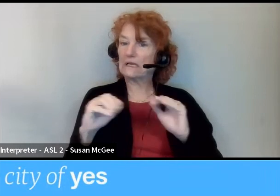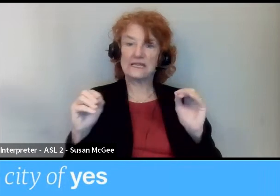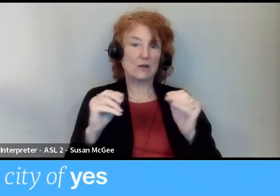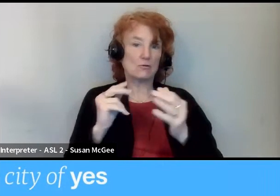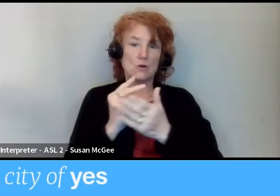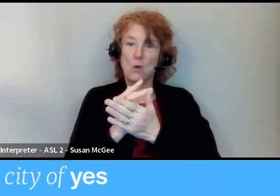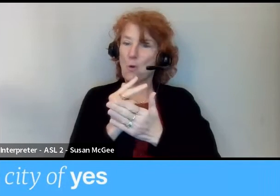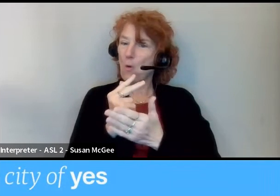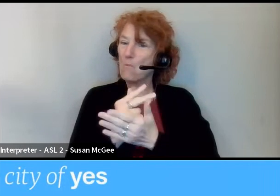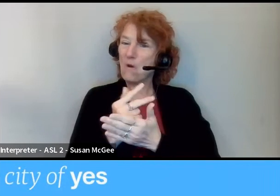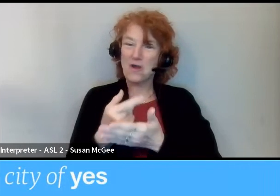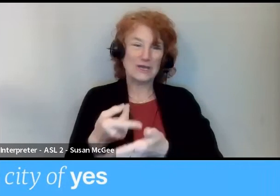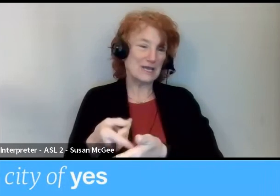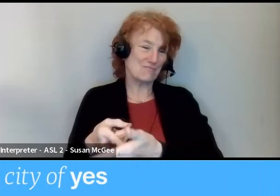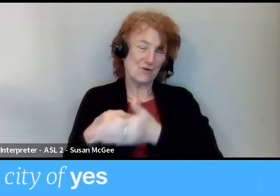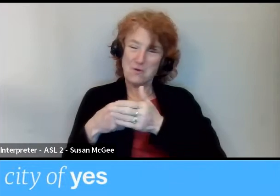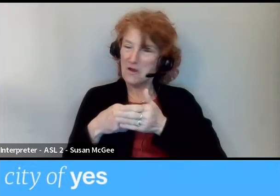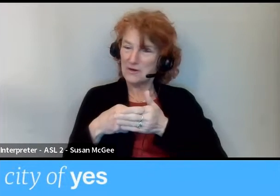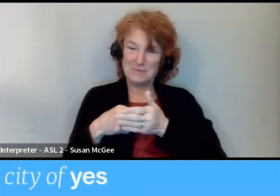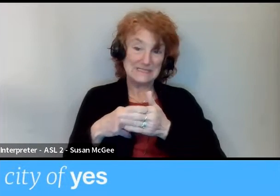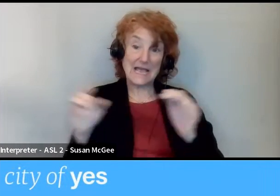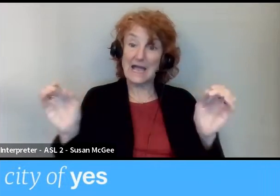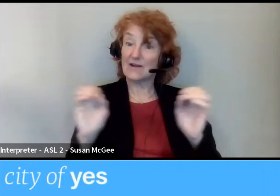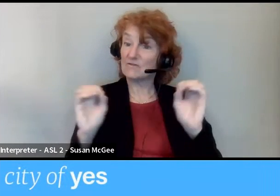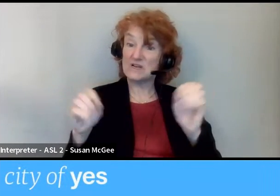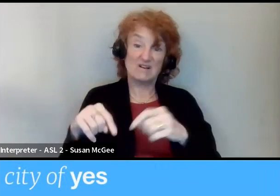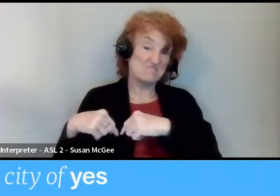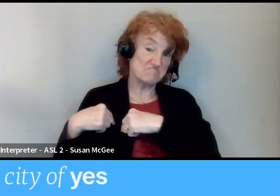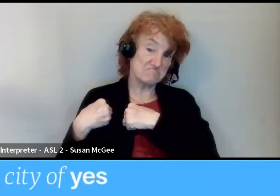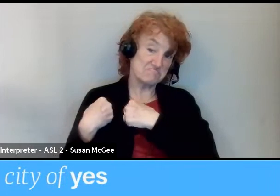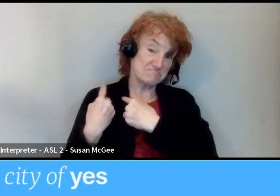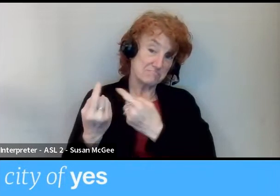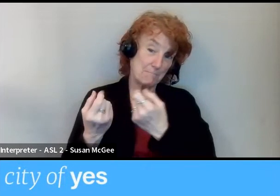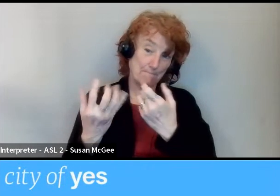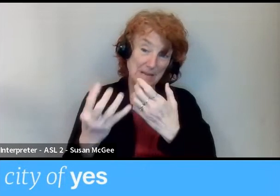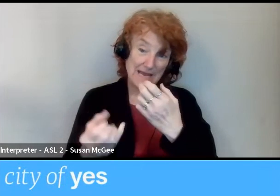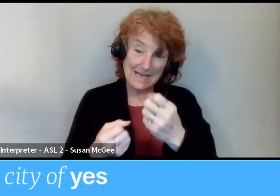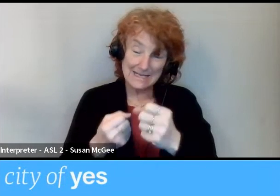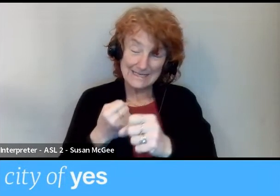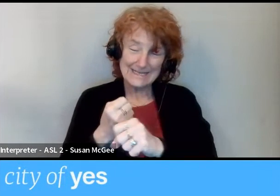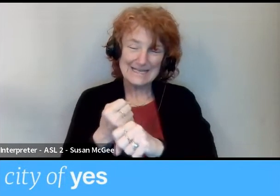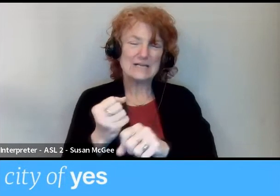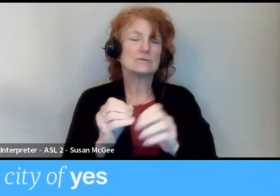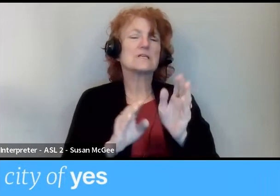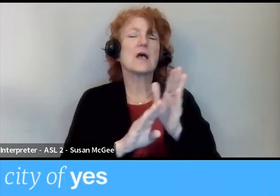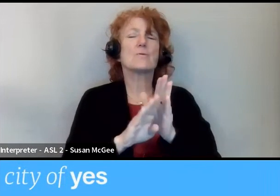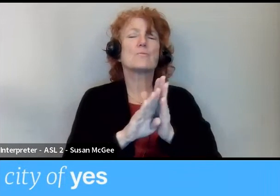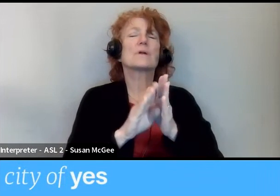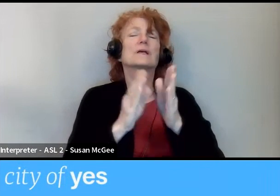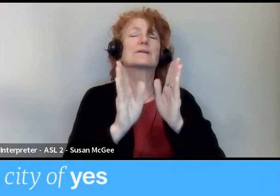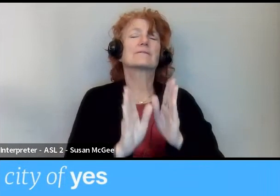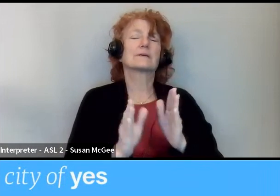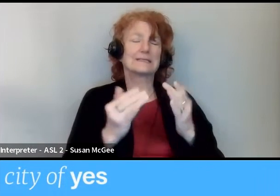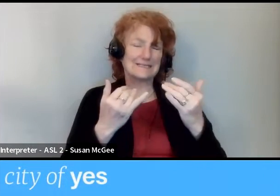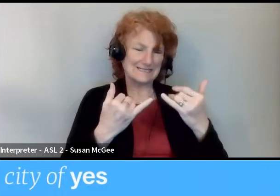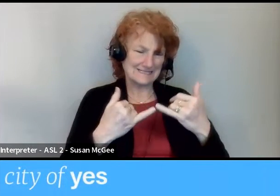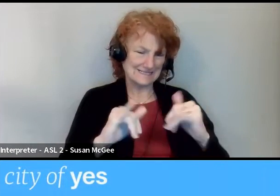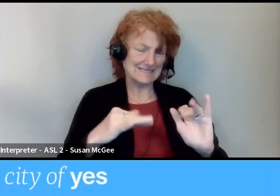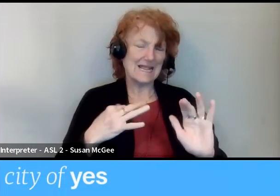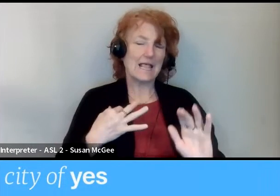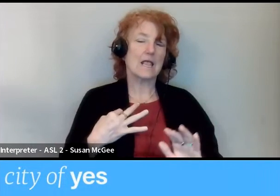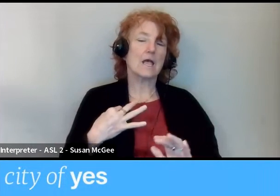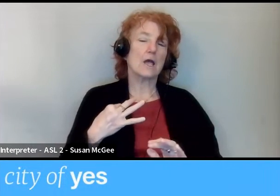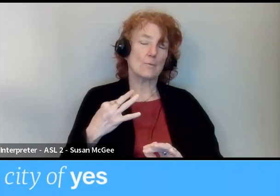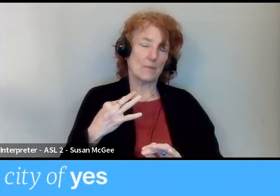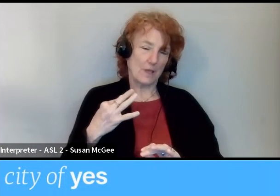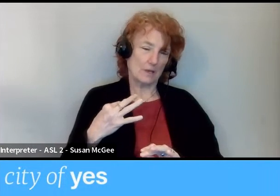and there haven't been for a number of decades. However, we still see developers coming in and applying for discretionary actions in order to provide